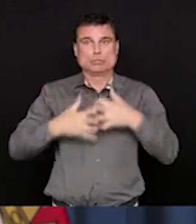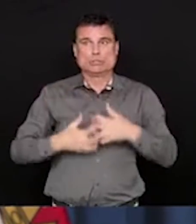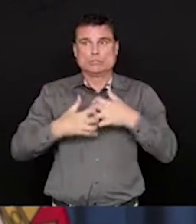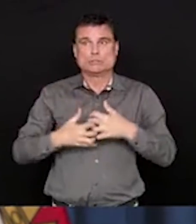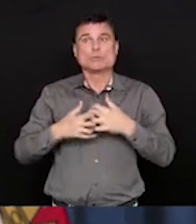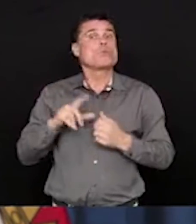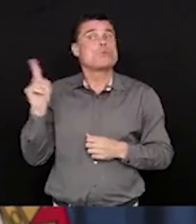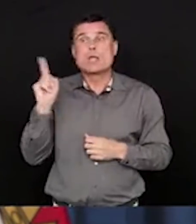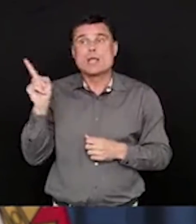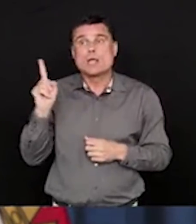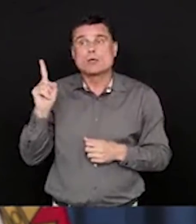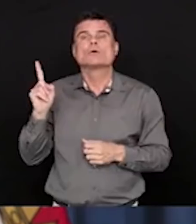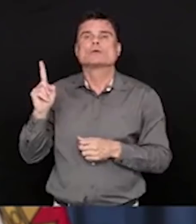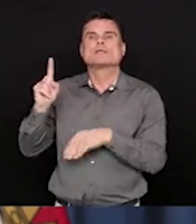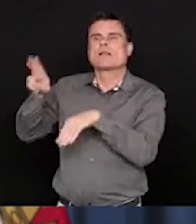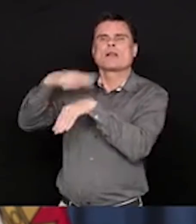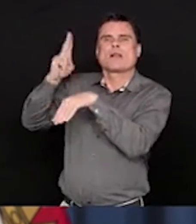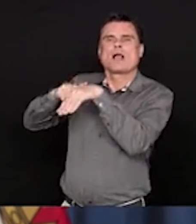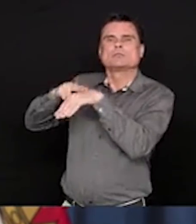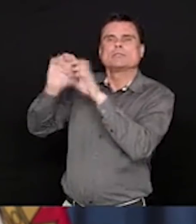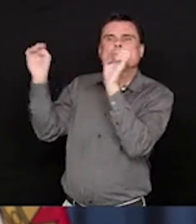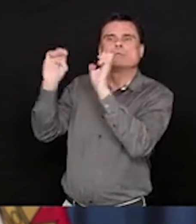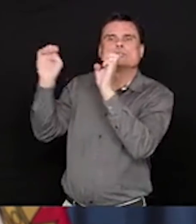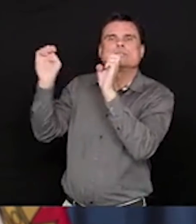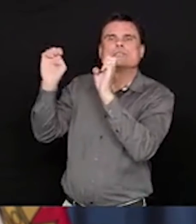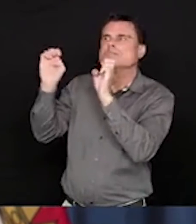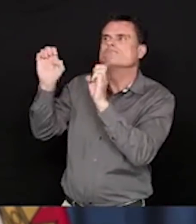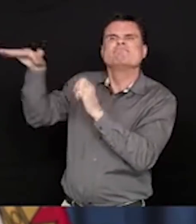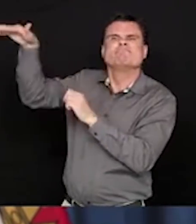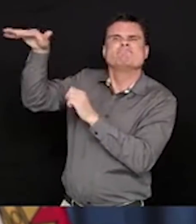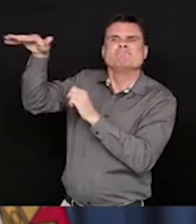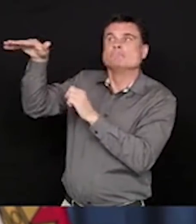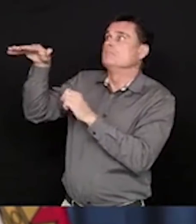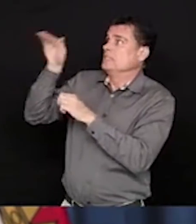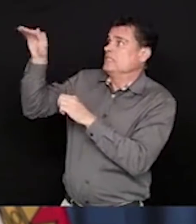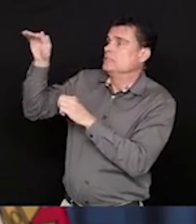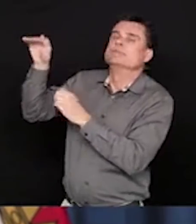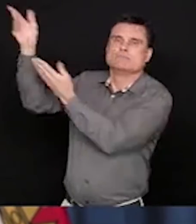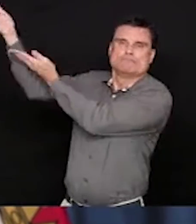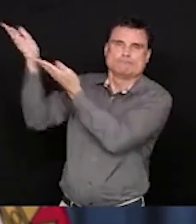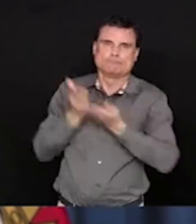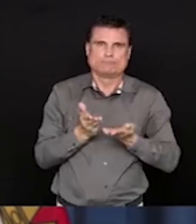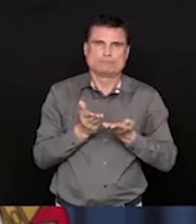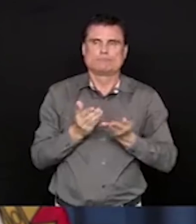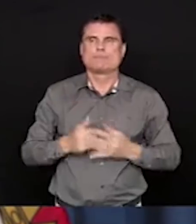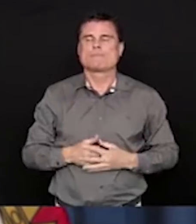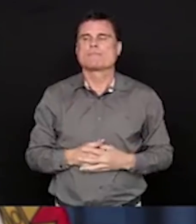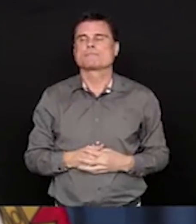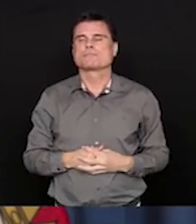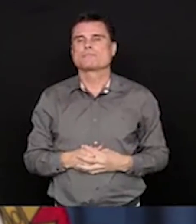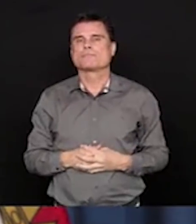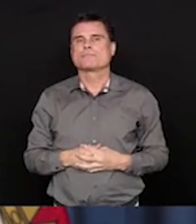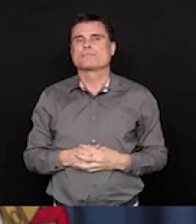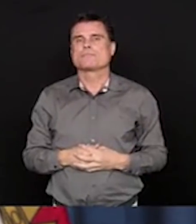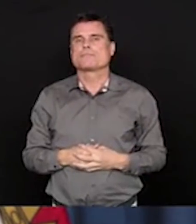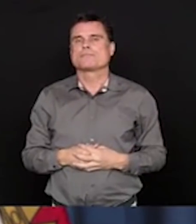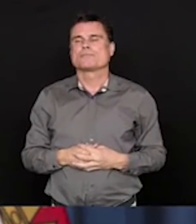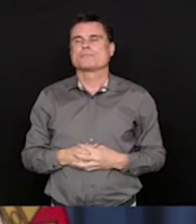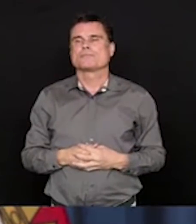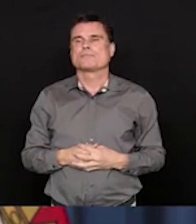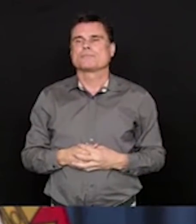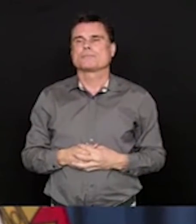and testing for usability. As Dr. Henry has said, it's absolutely important right now, critical, that everyone